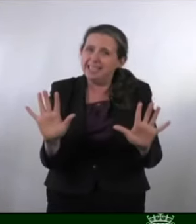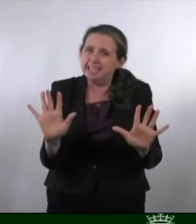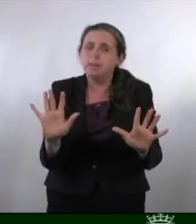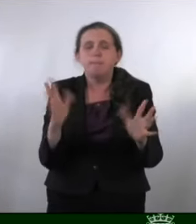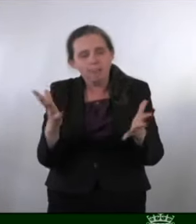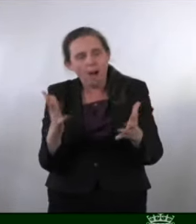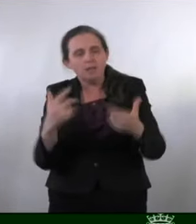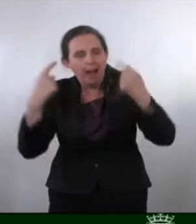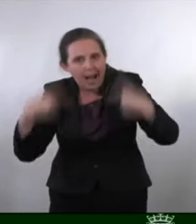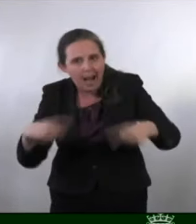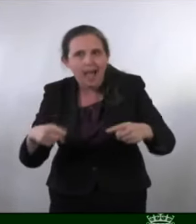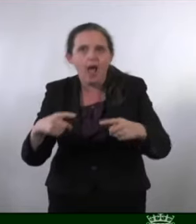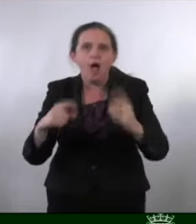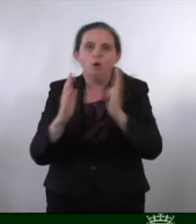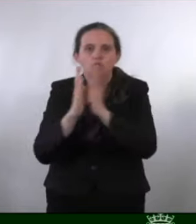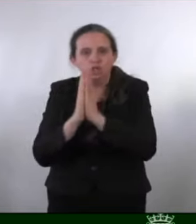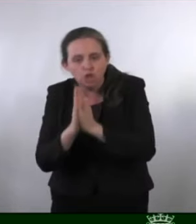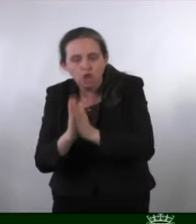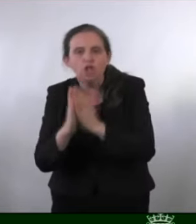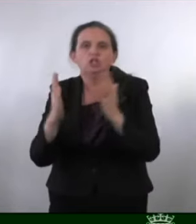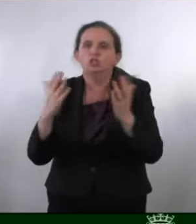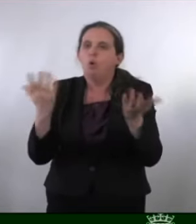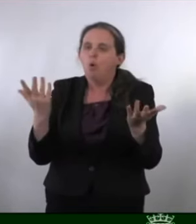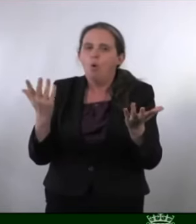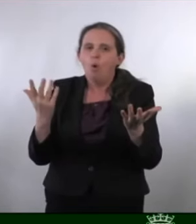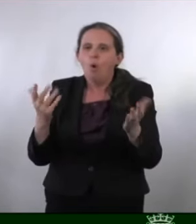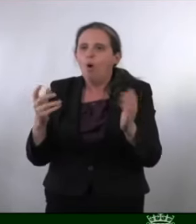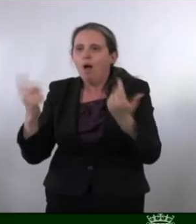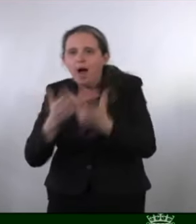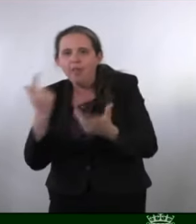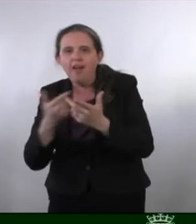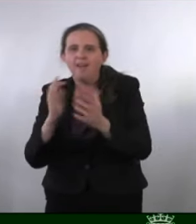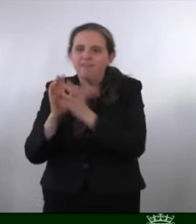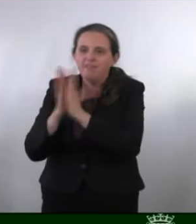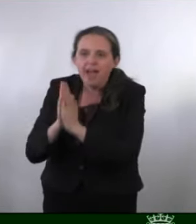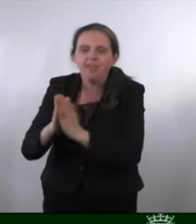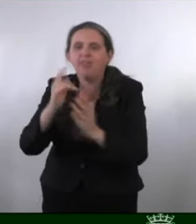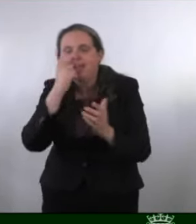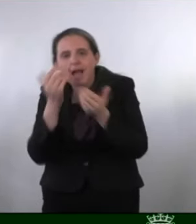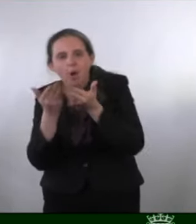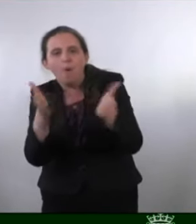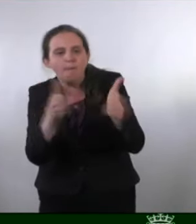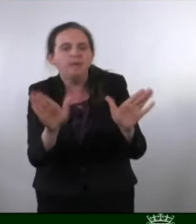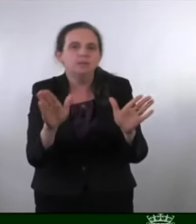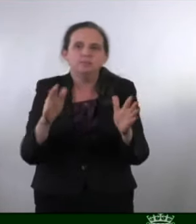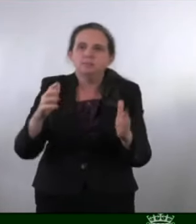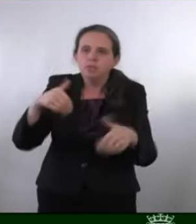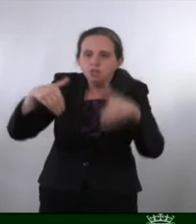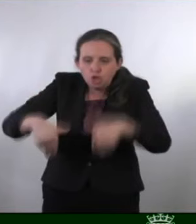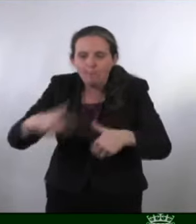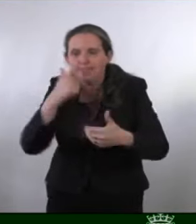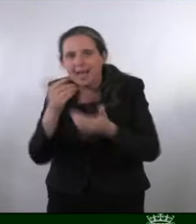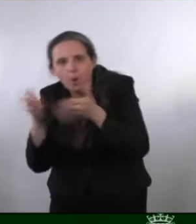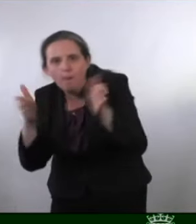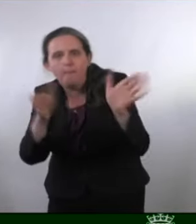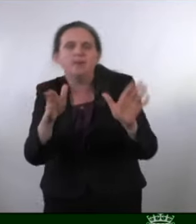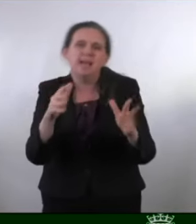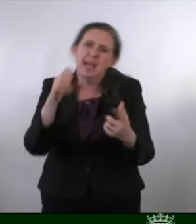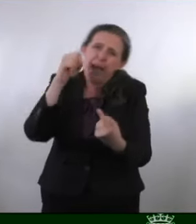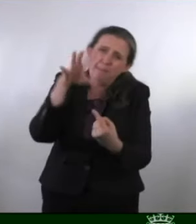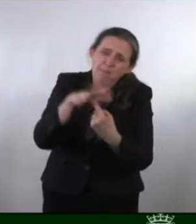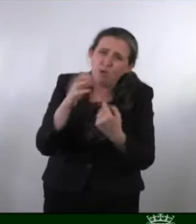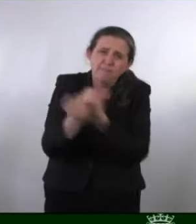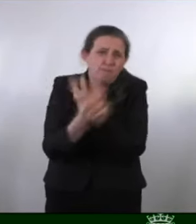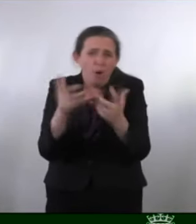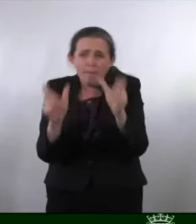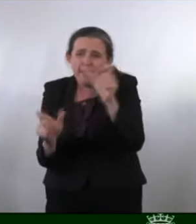religious settings and of non-essential retail, which I know is so important for many. David Collins. Millions of people will